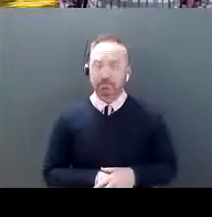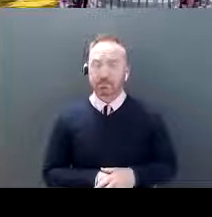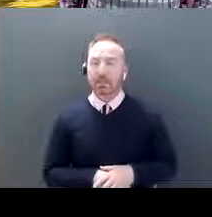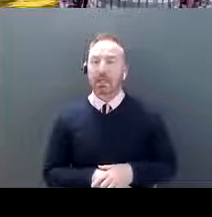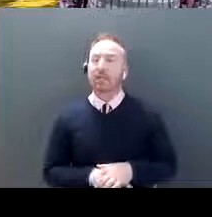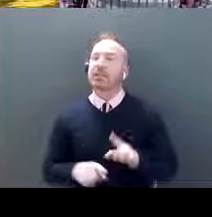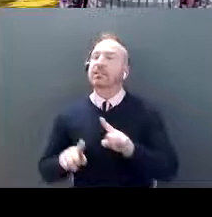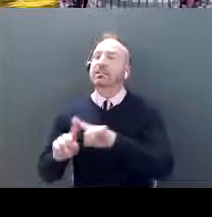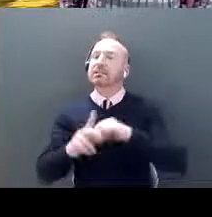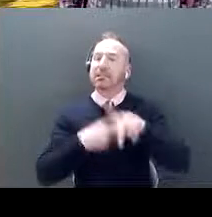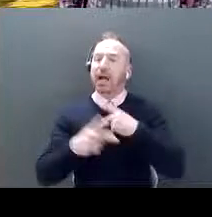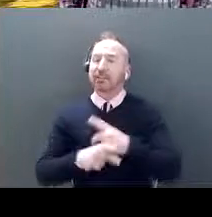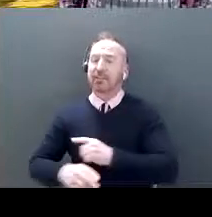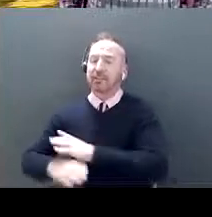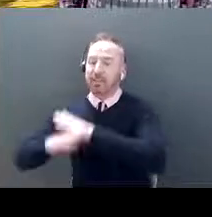barriers and